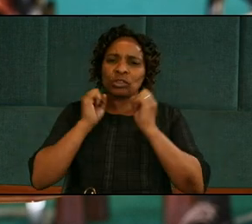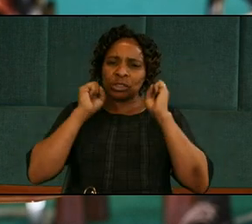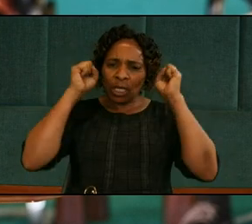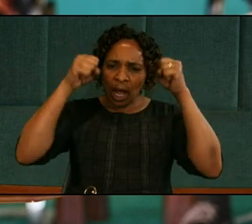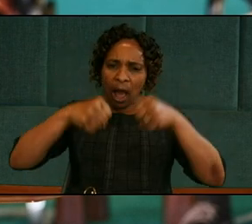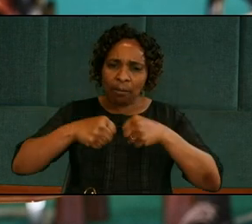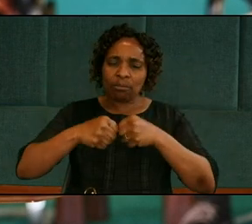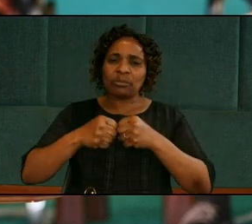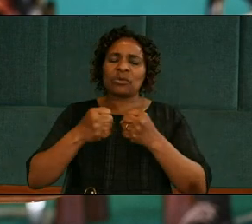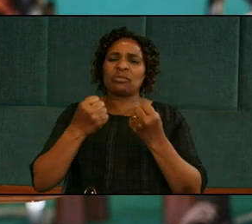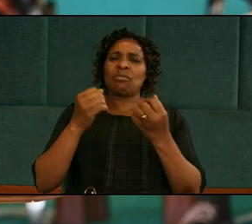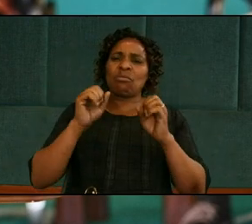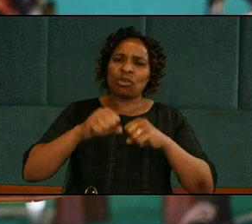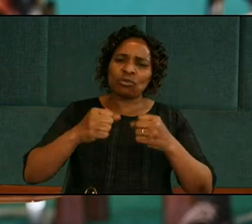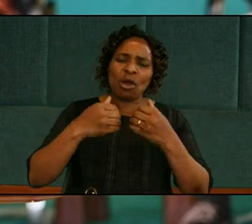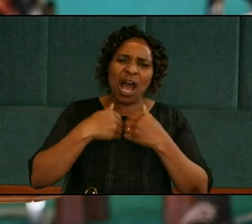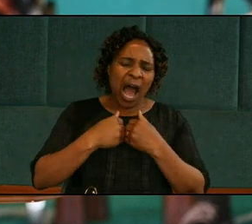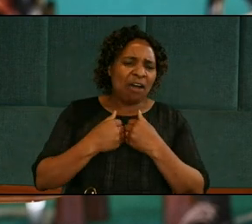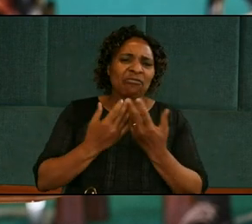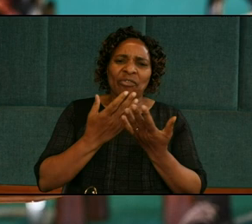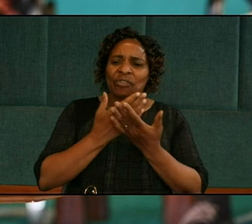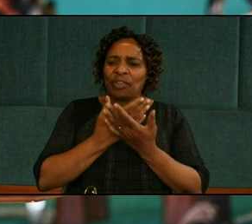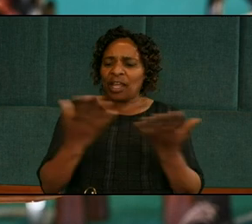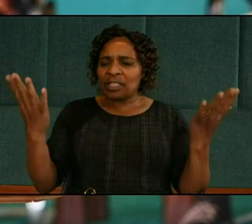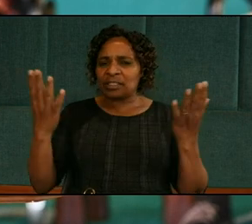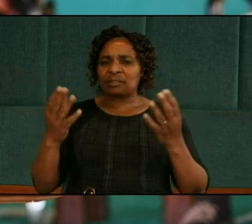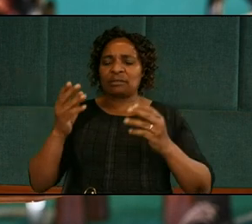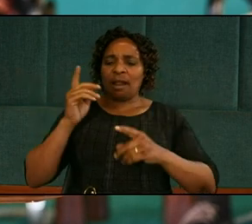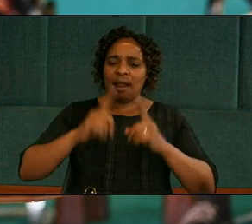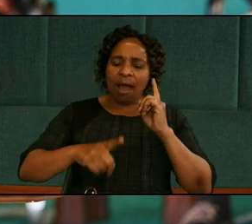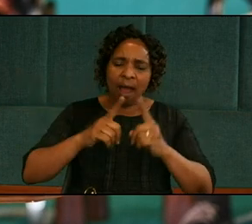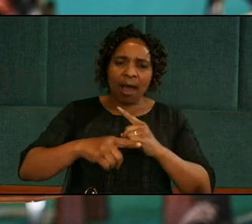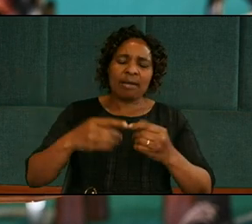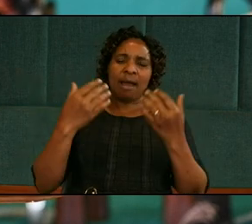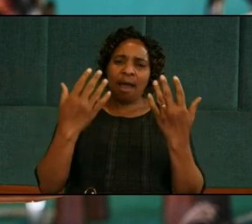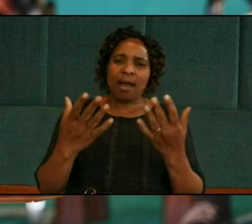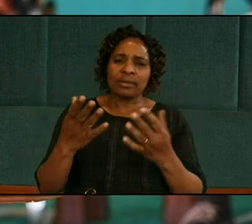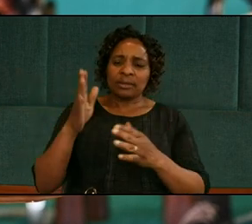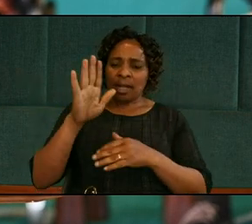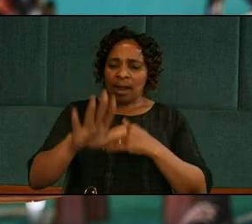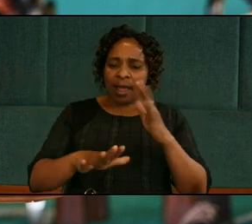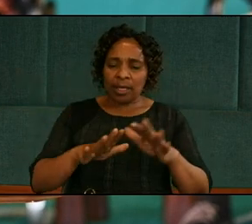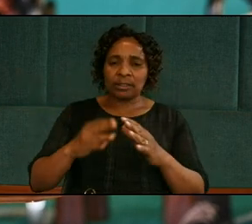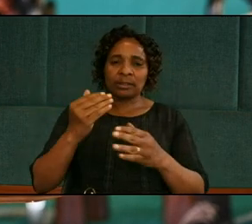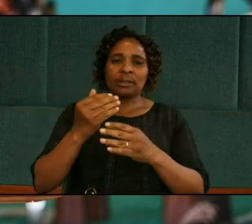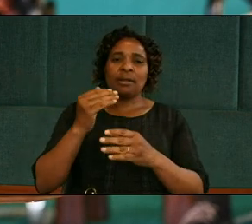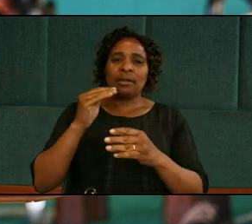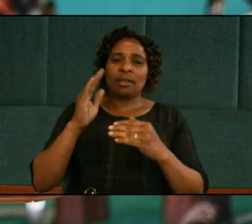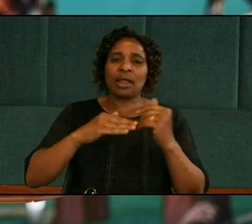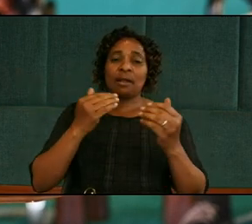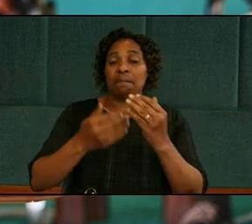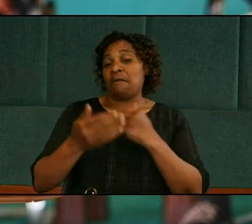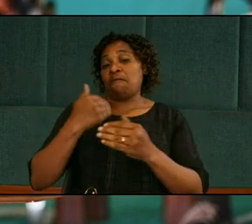they'd have pets, she'd be able to run, she'd be able to use her hands and legs just like she did before.